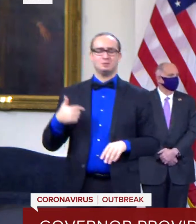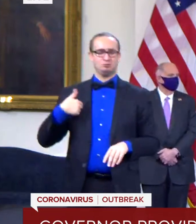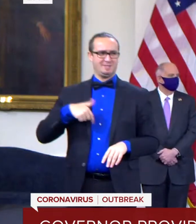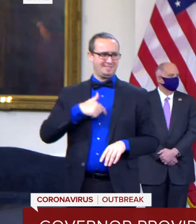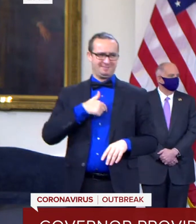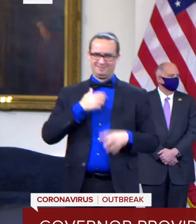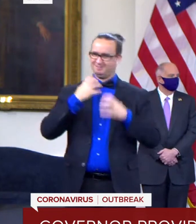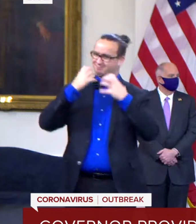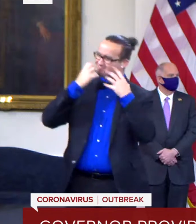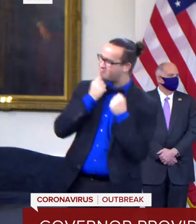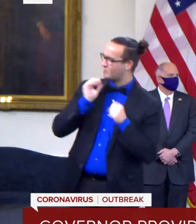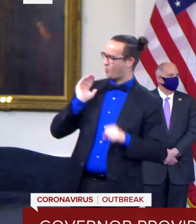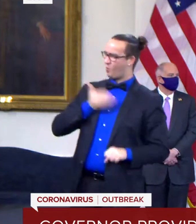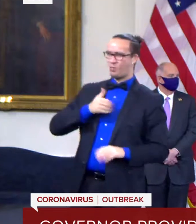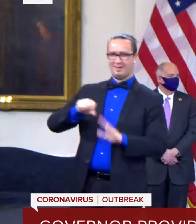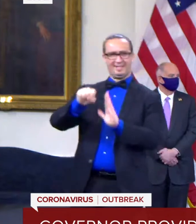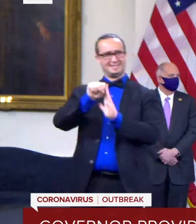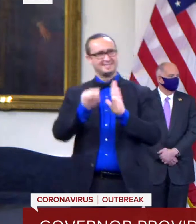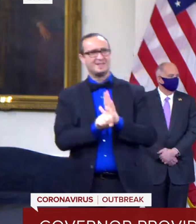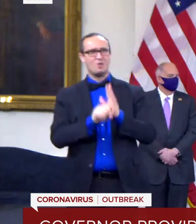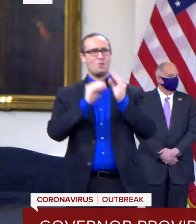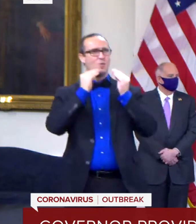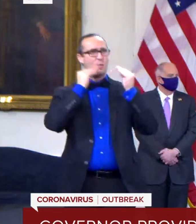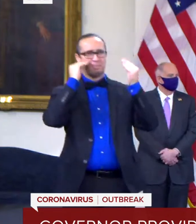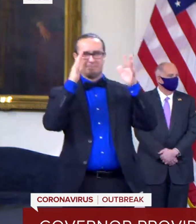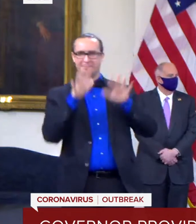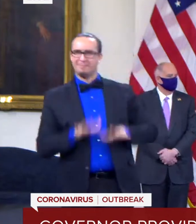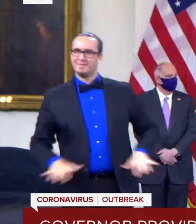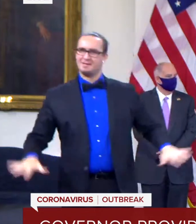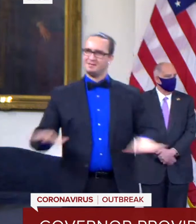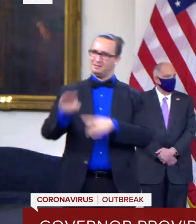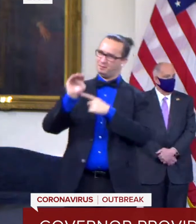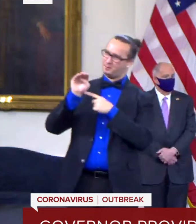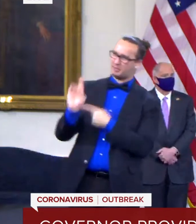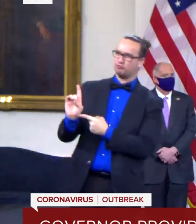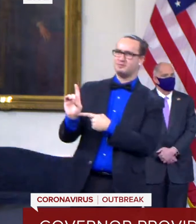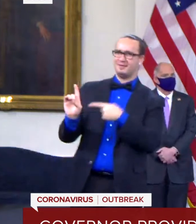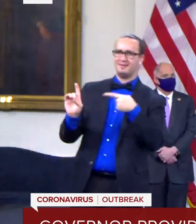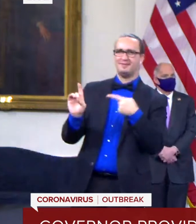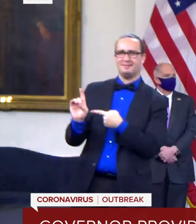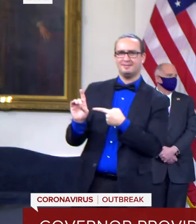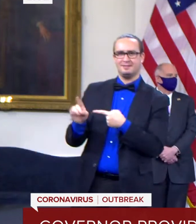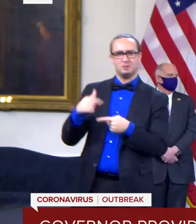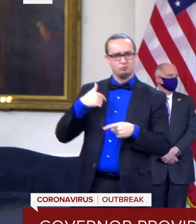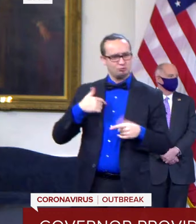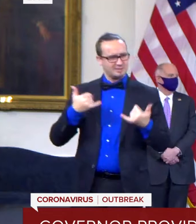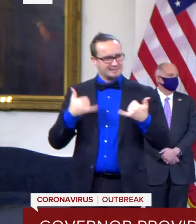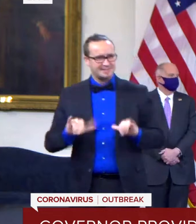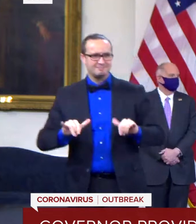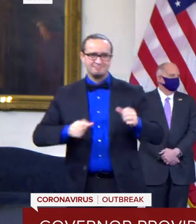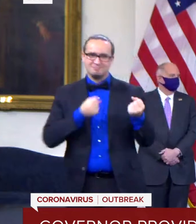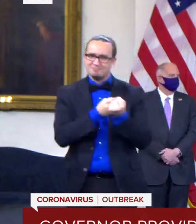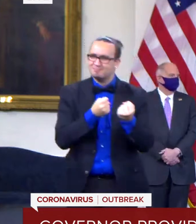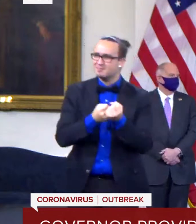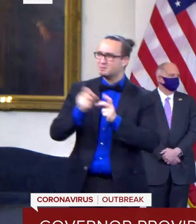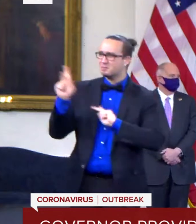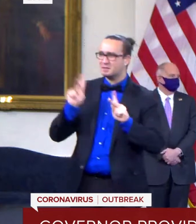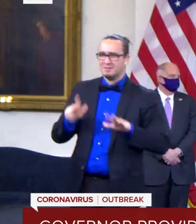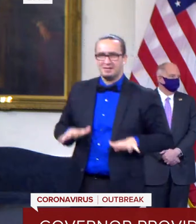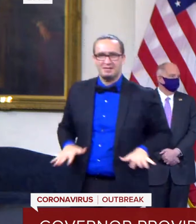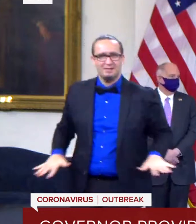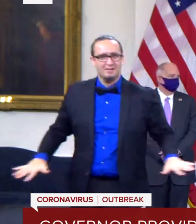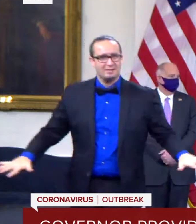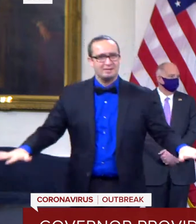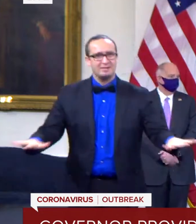continue to do the best that we can and provide to the citizens of Maryland and to our nation. And I can't say any more that I'm so